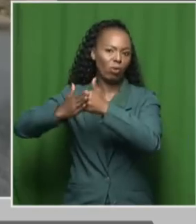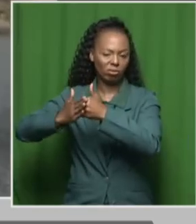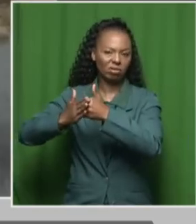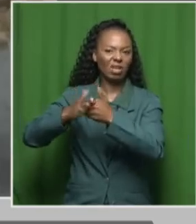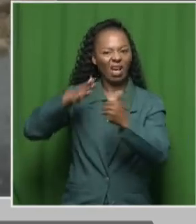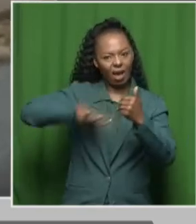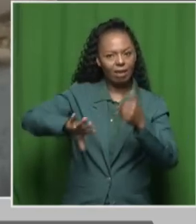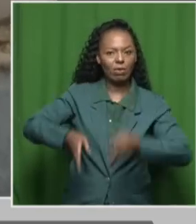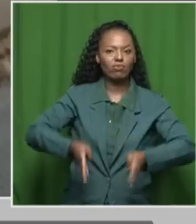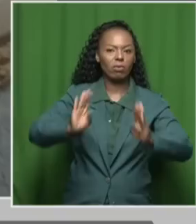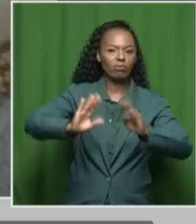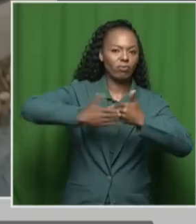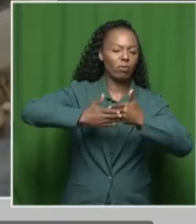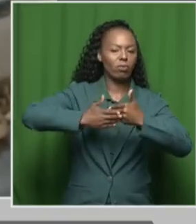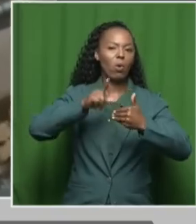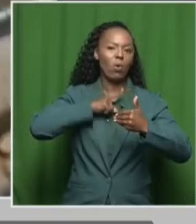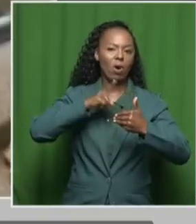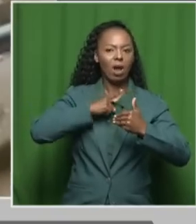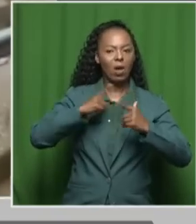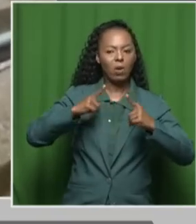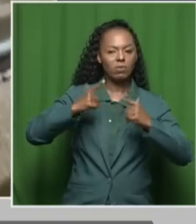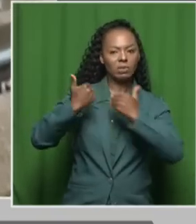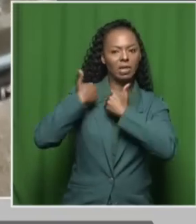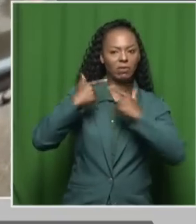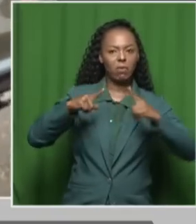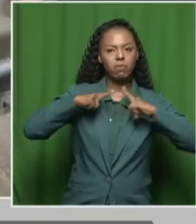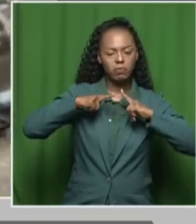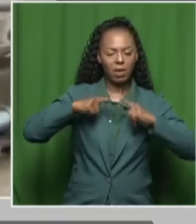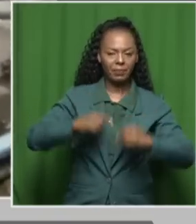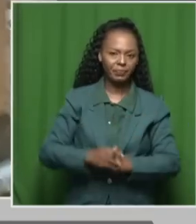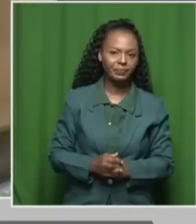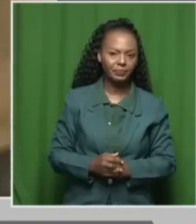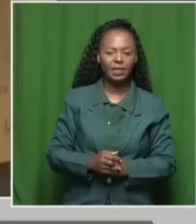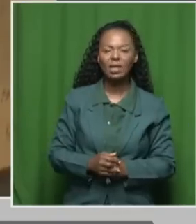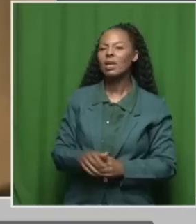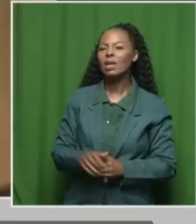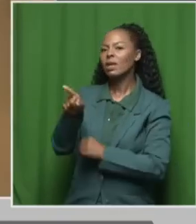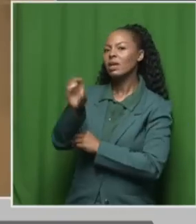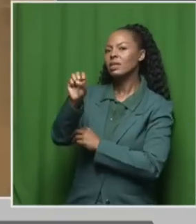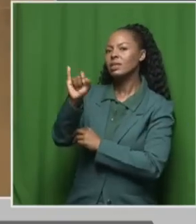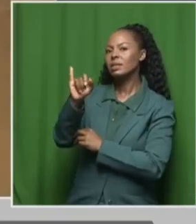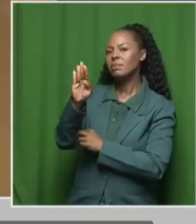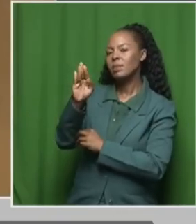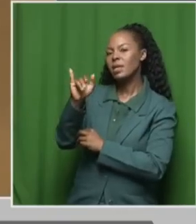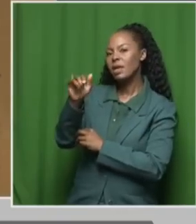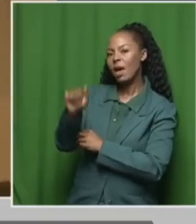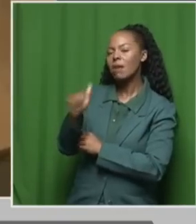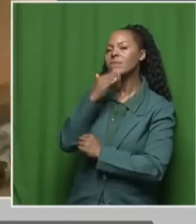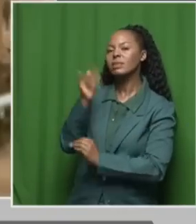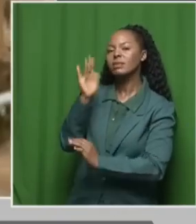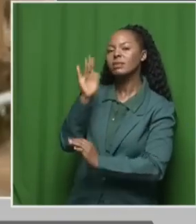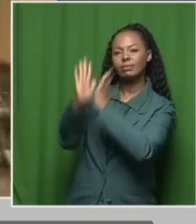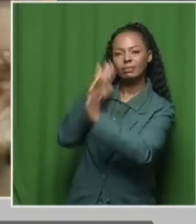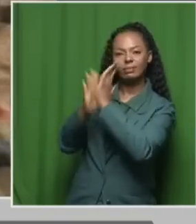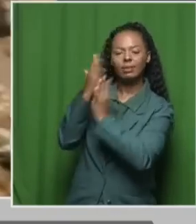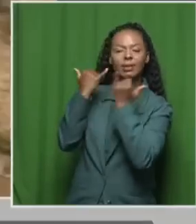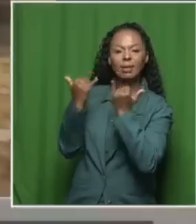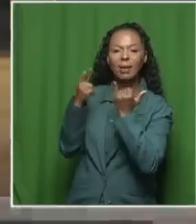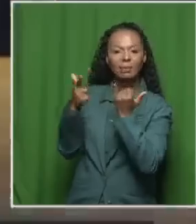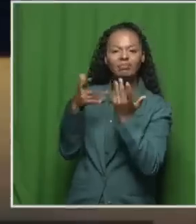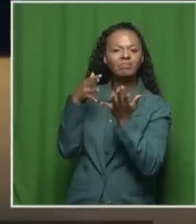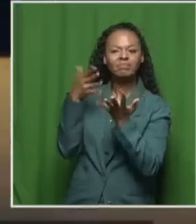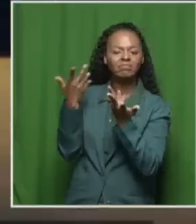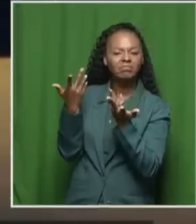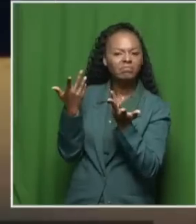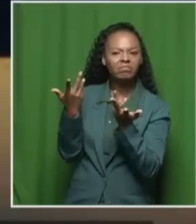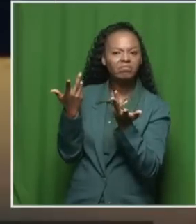just for safety. So at this point, Mr. Sibiya, are you able to give us an indication, even if just an estimate at